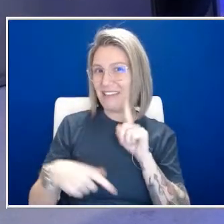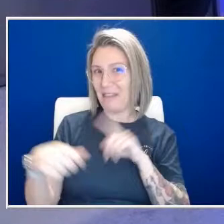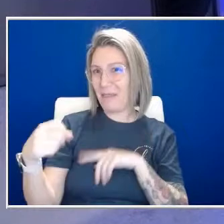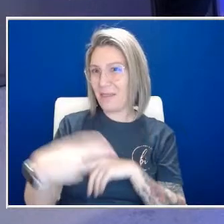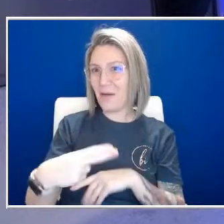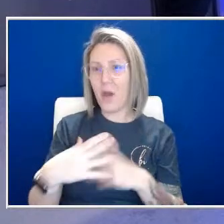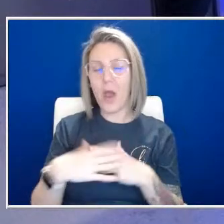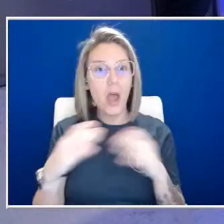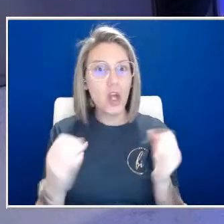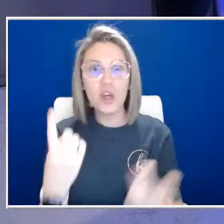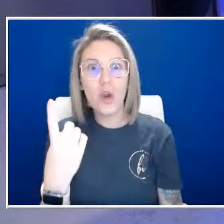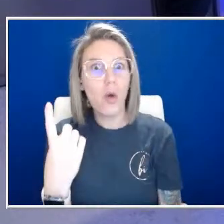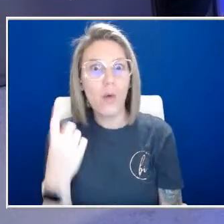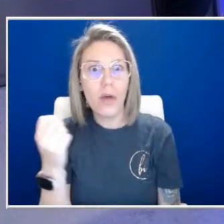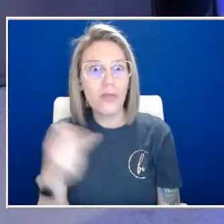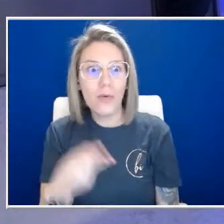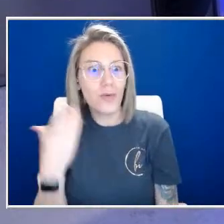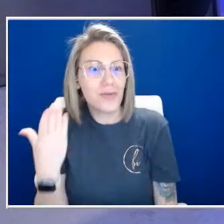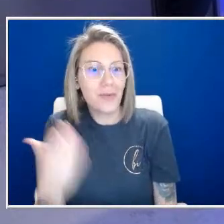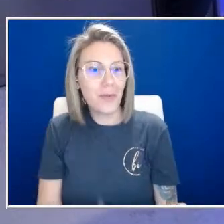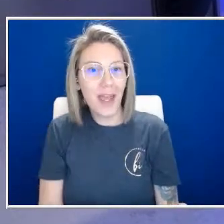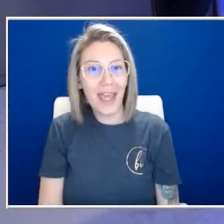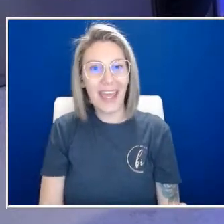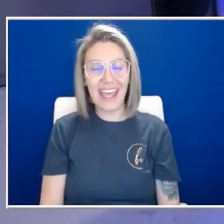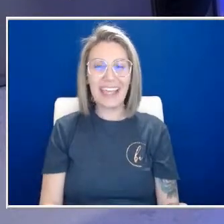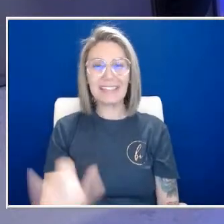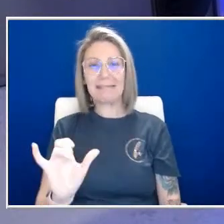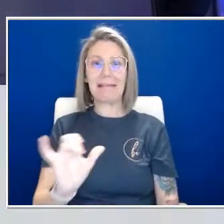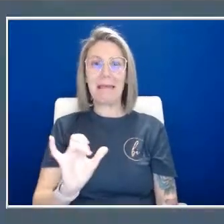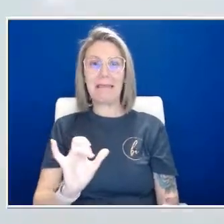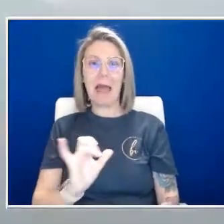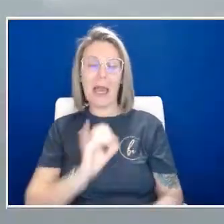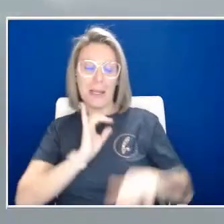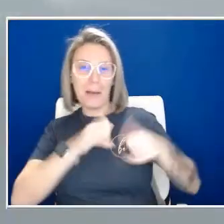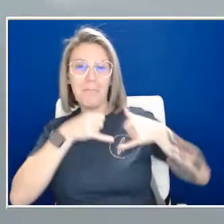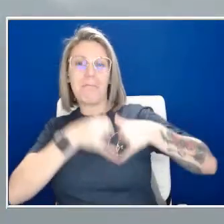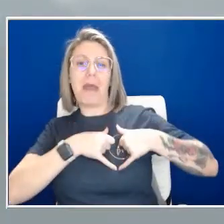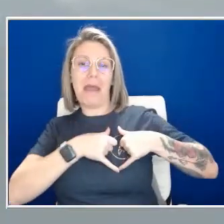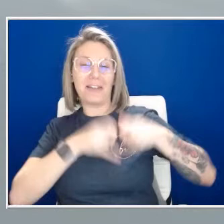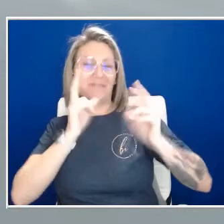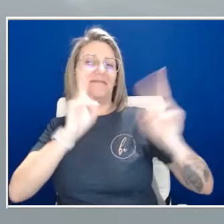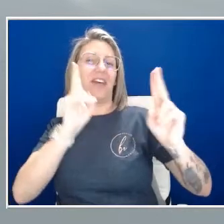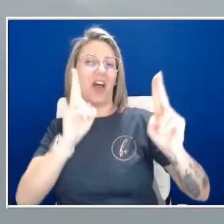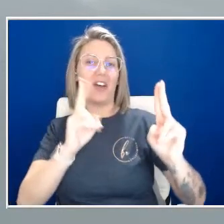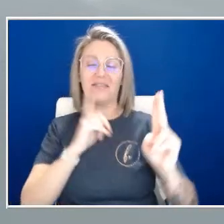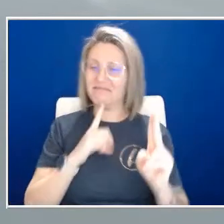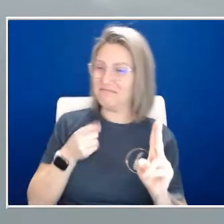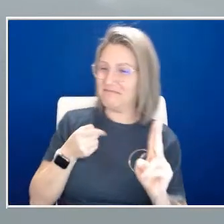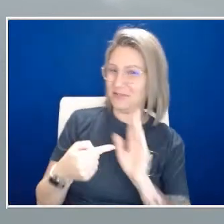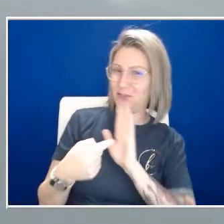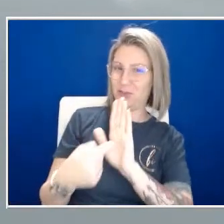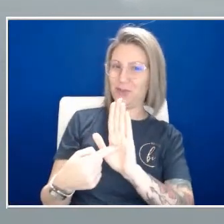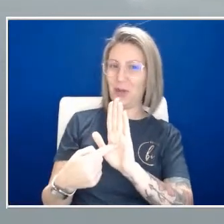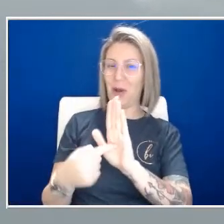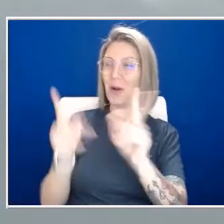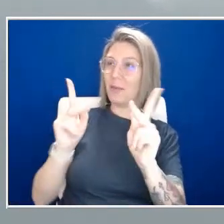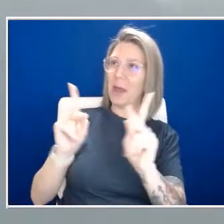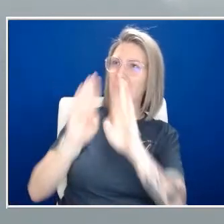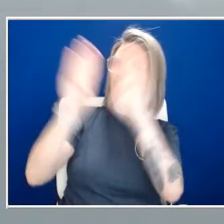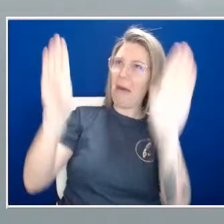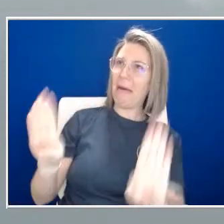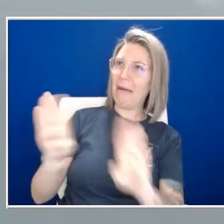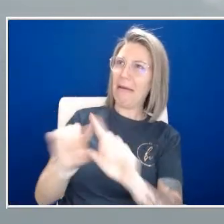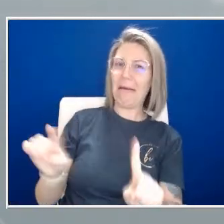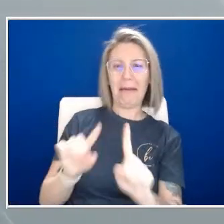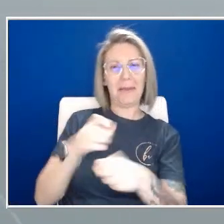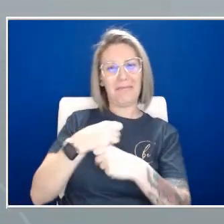think it's like this badge of honor, so Yeah, to speak. I You guess keep it to so. say no more. This Yeah. thing, people put it on the wall. People have made art out of it. It's